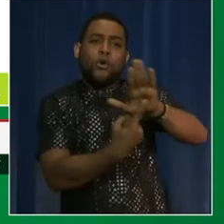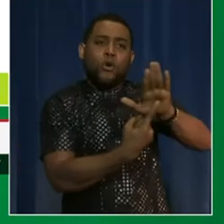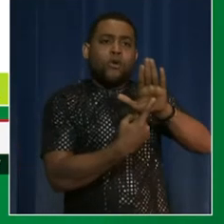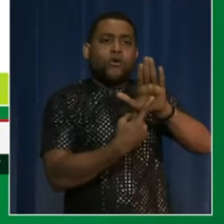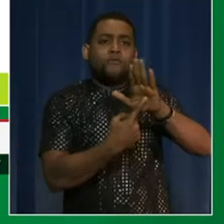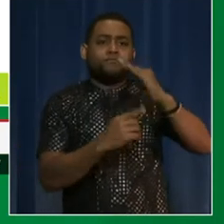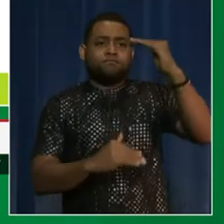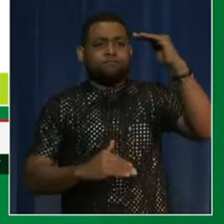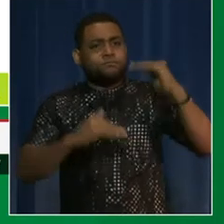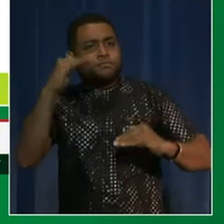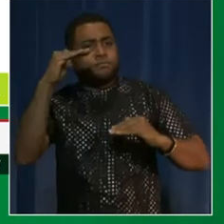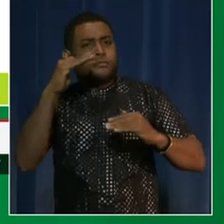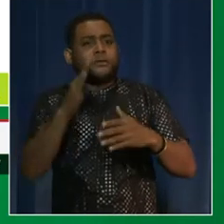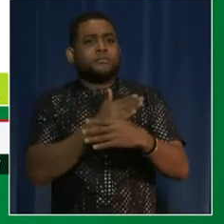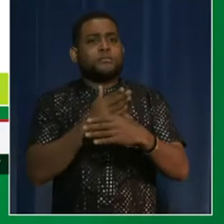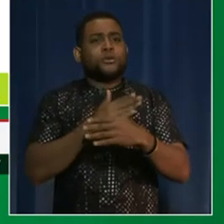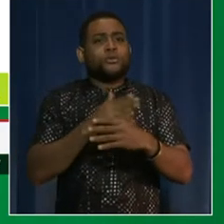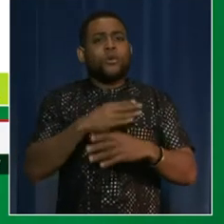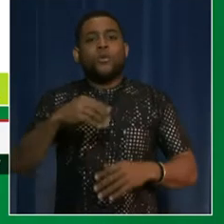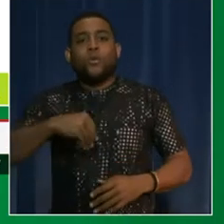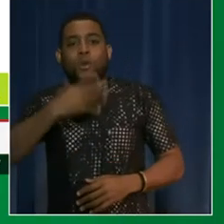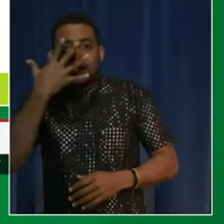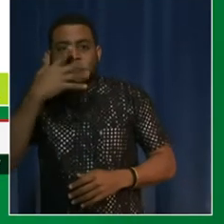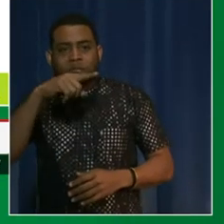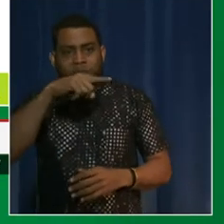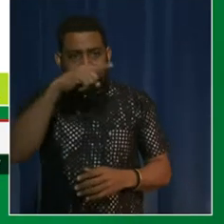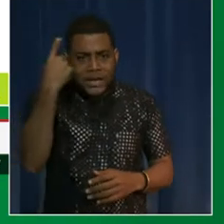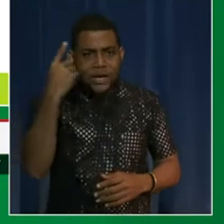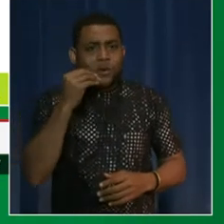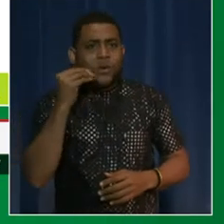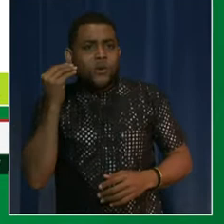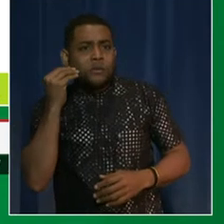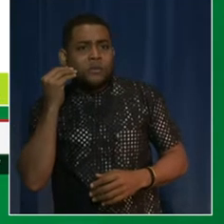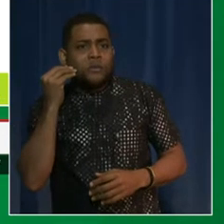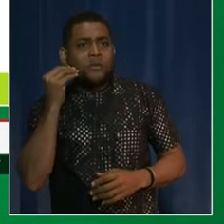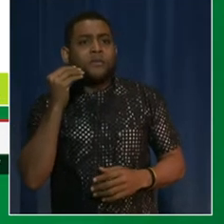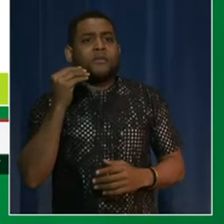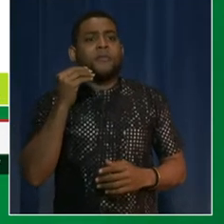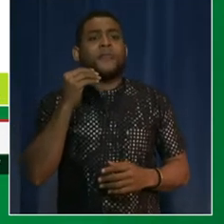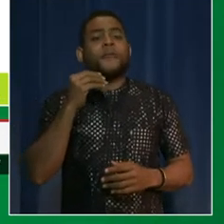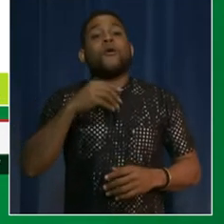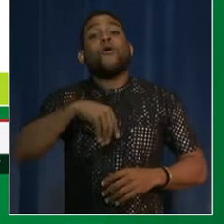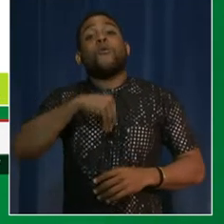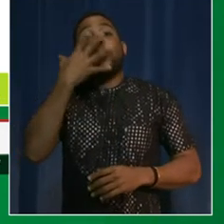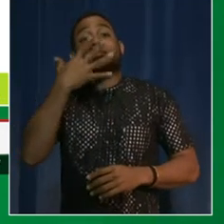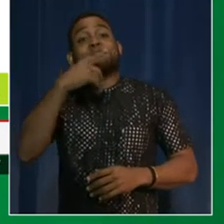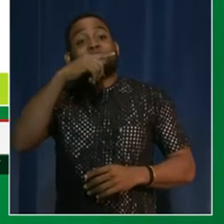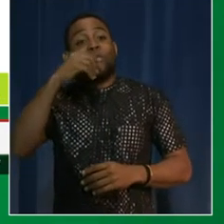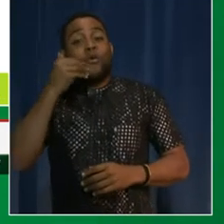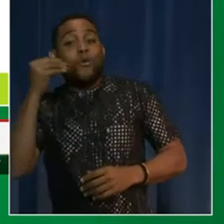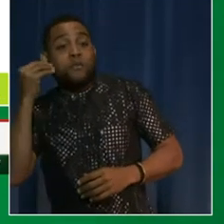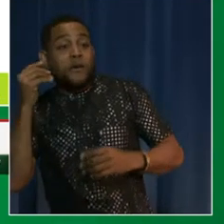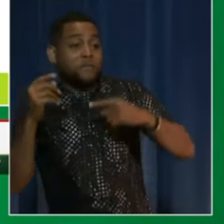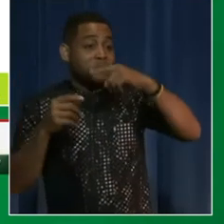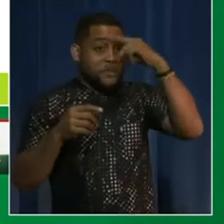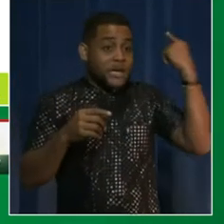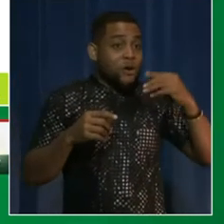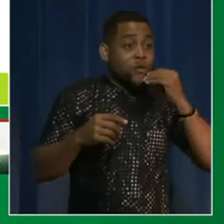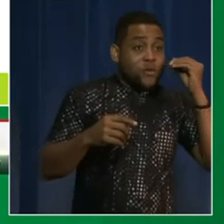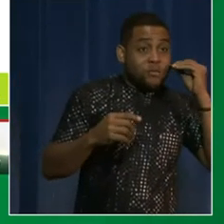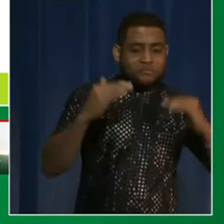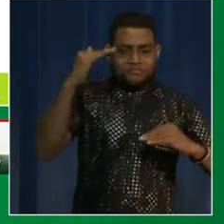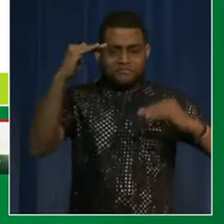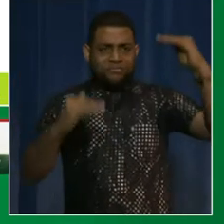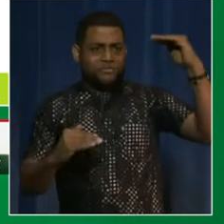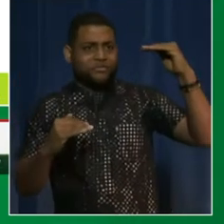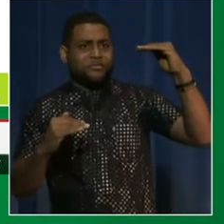white households and black households in the city. And one of the best tools that we have to build wealth is home ownership. So this summer,